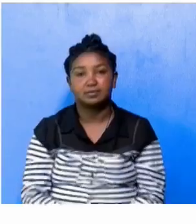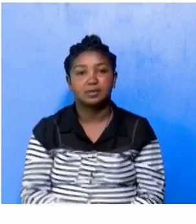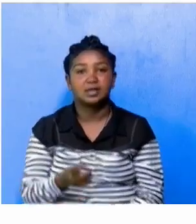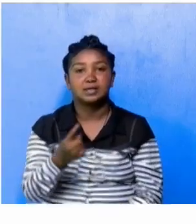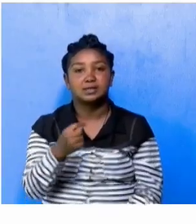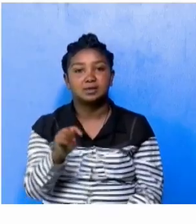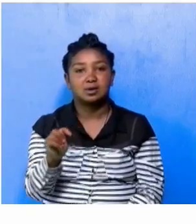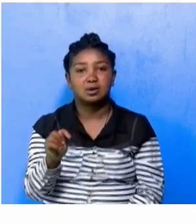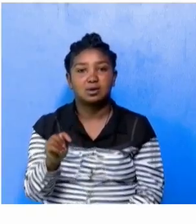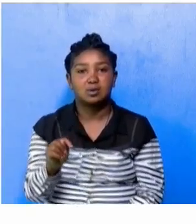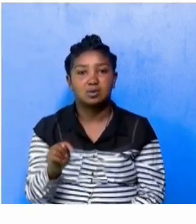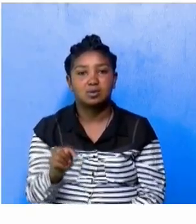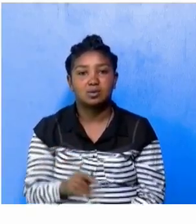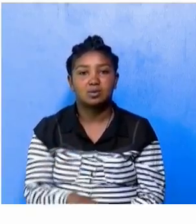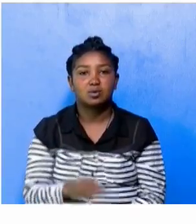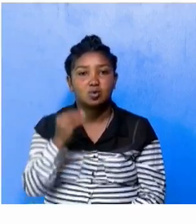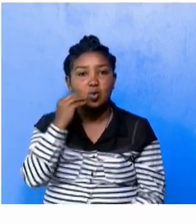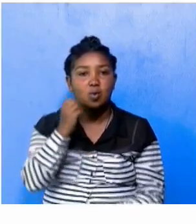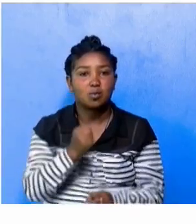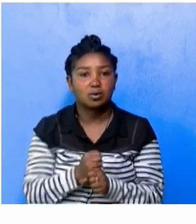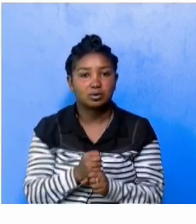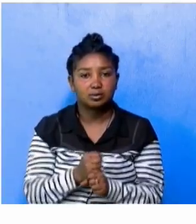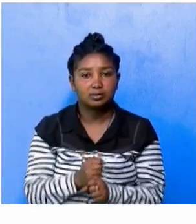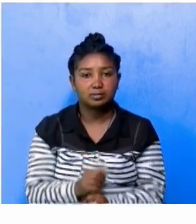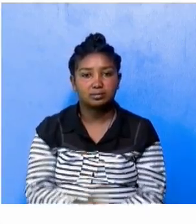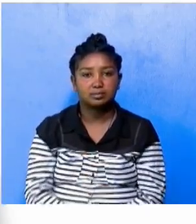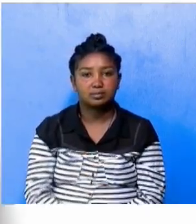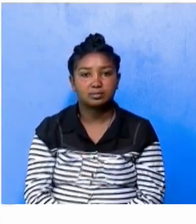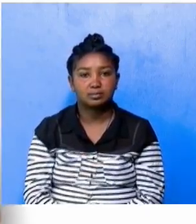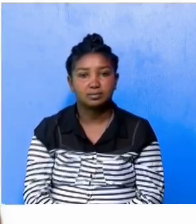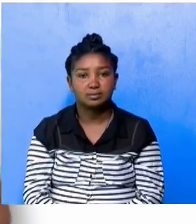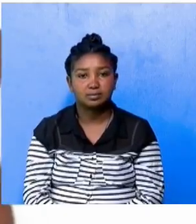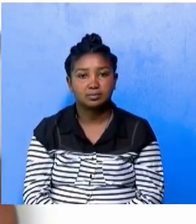the homework.